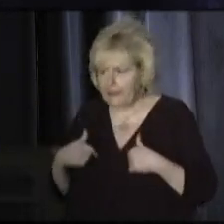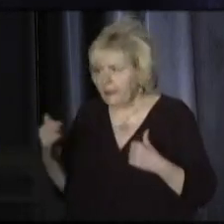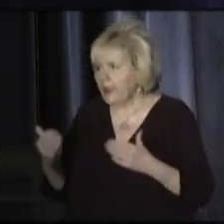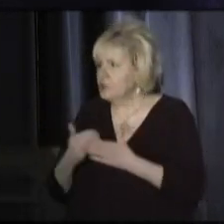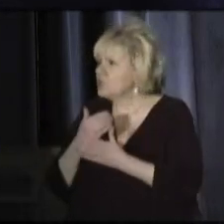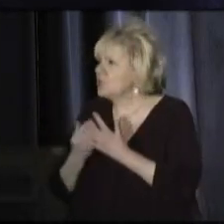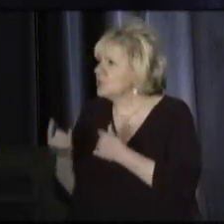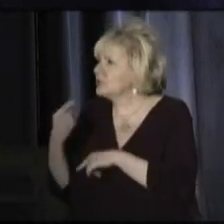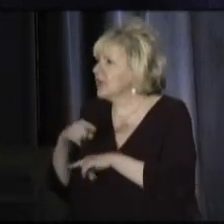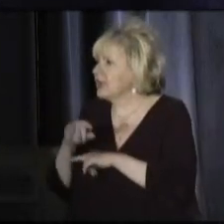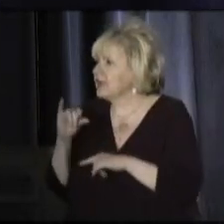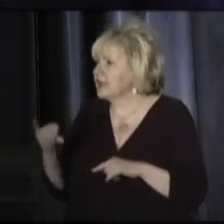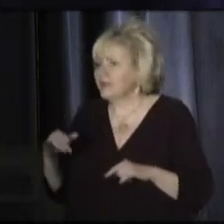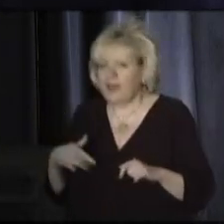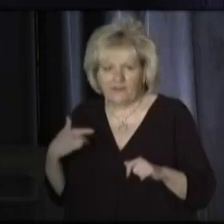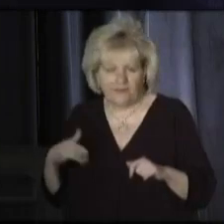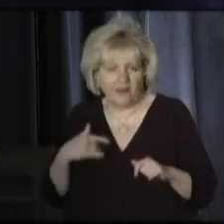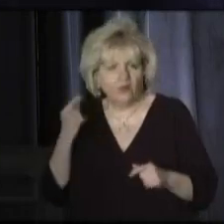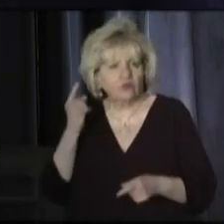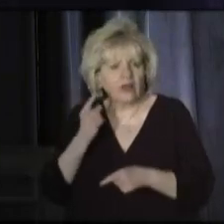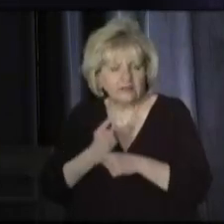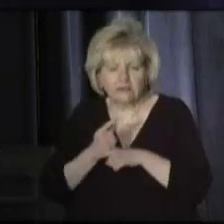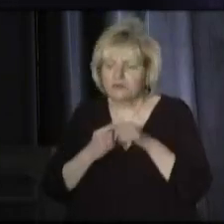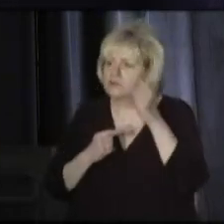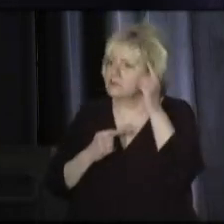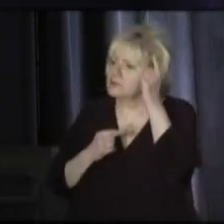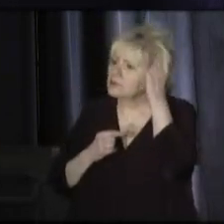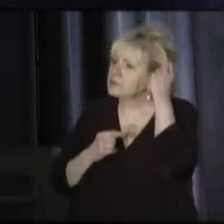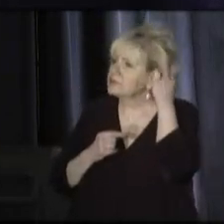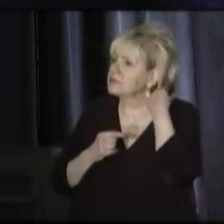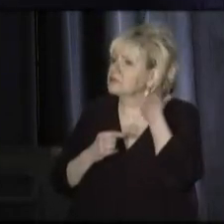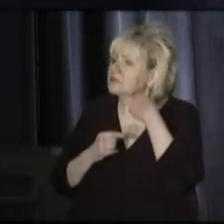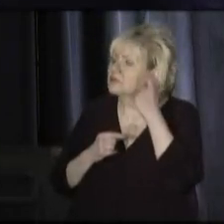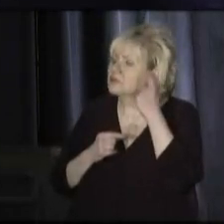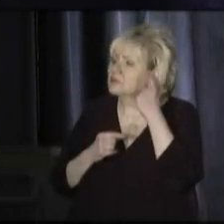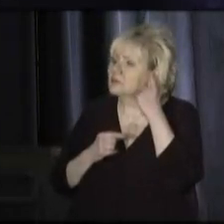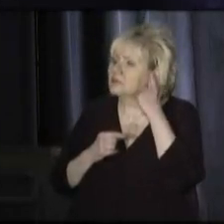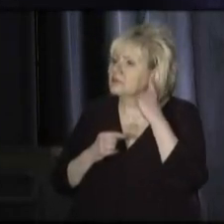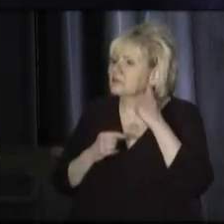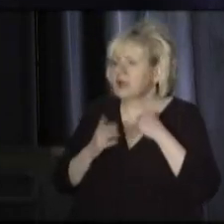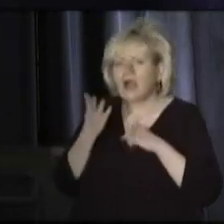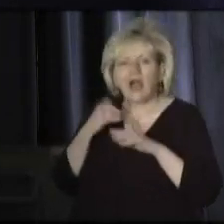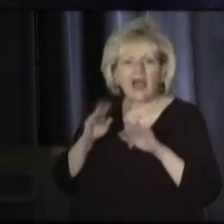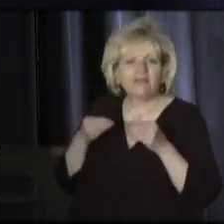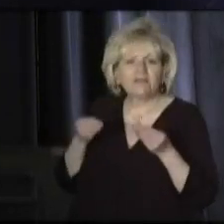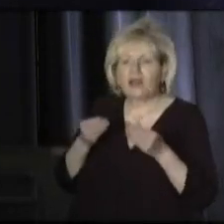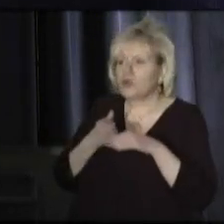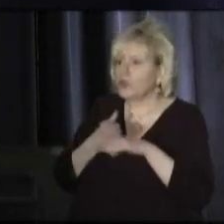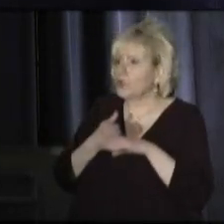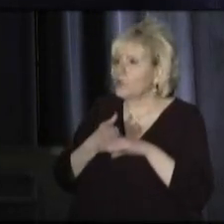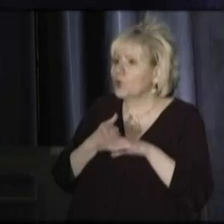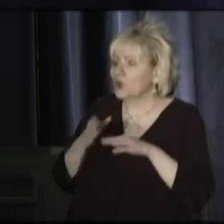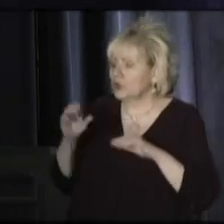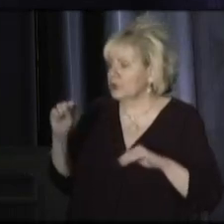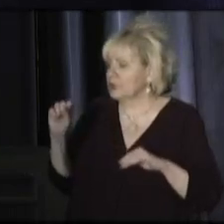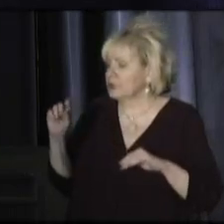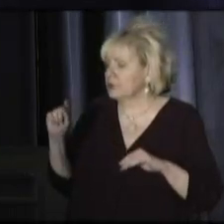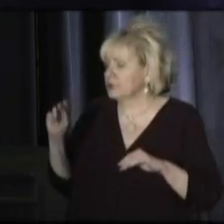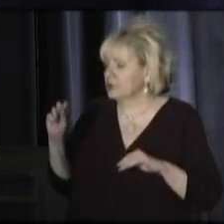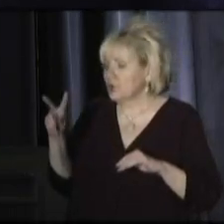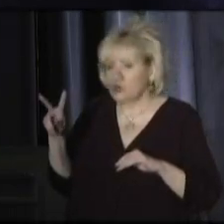said in her emails. "I would really love to talk. I think this could be healing for the both of us." Sometimes I pretended